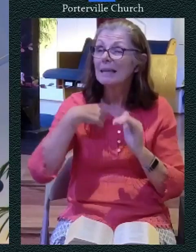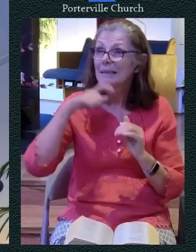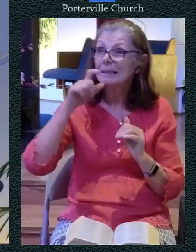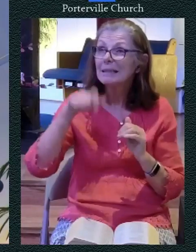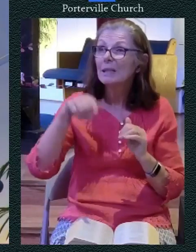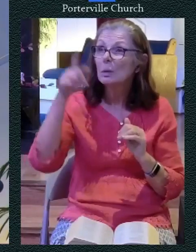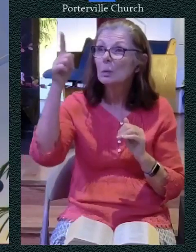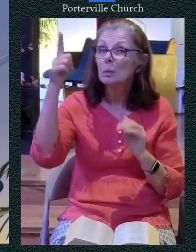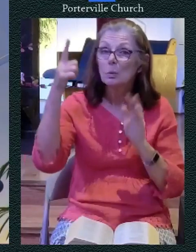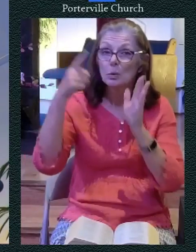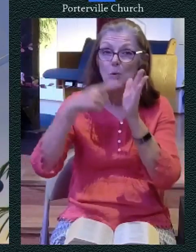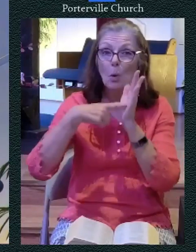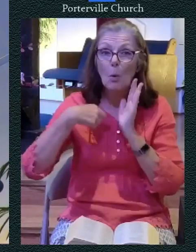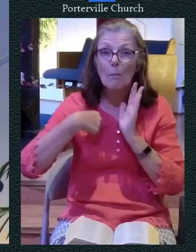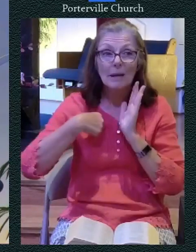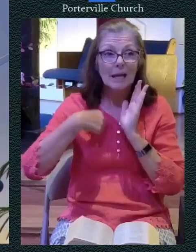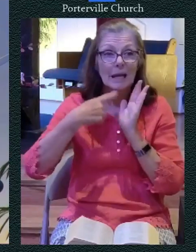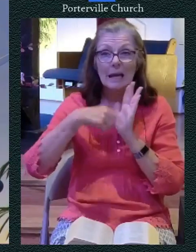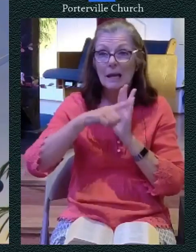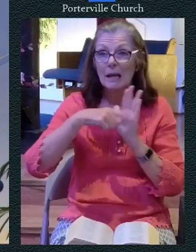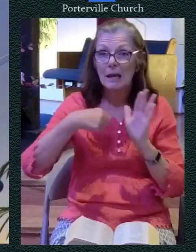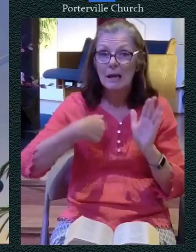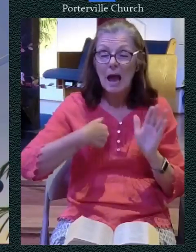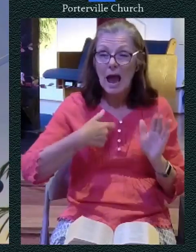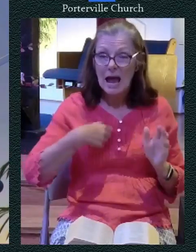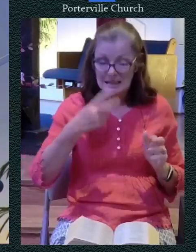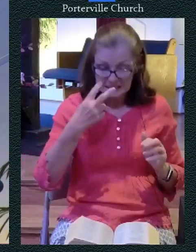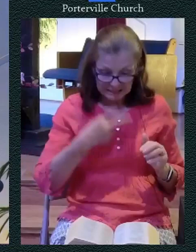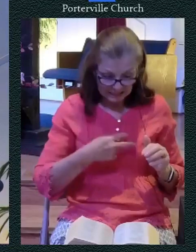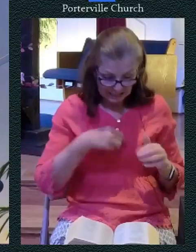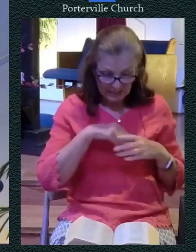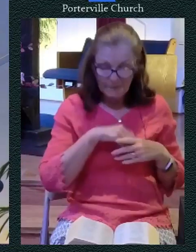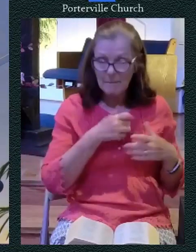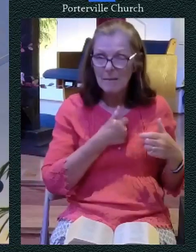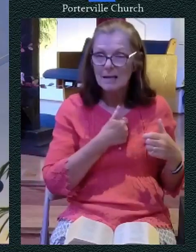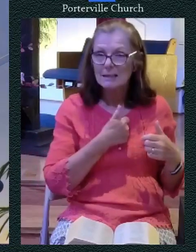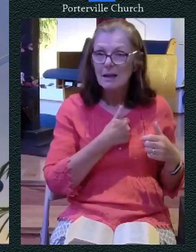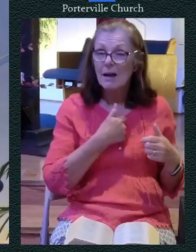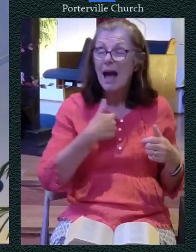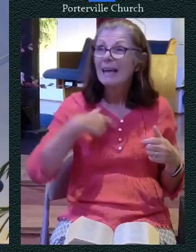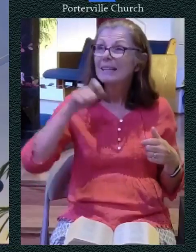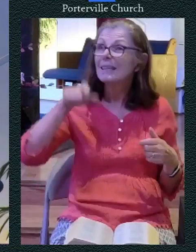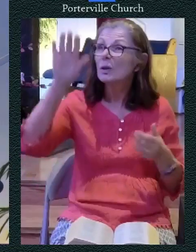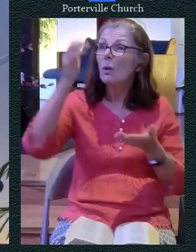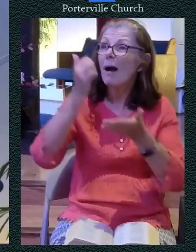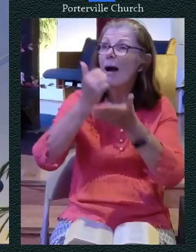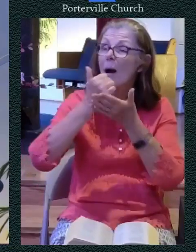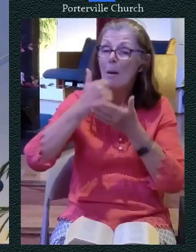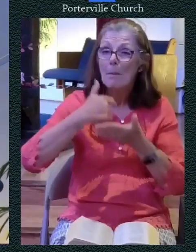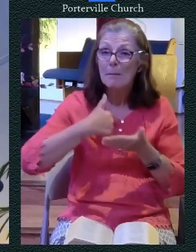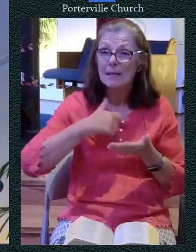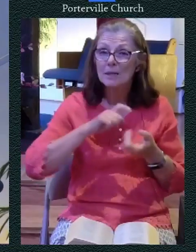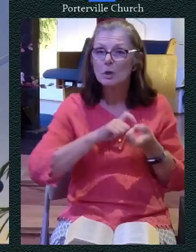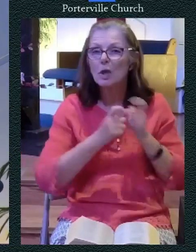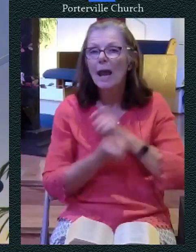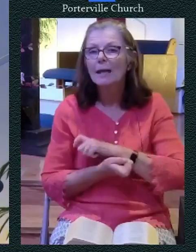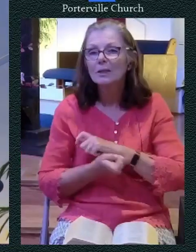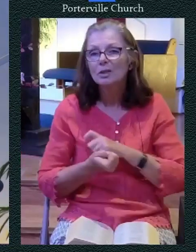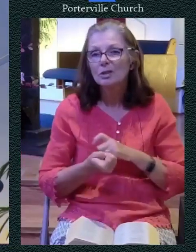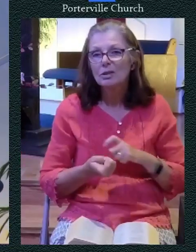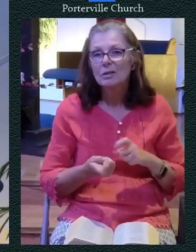corrected here. I see this in myself, but I also see I need your help to correct this. Help me to